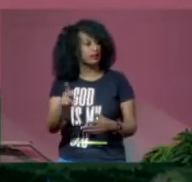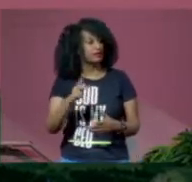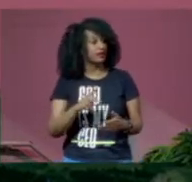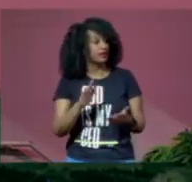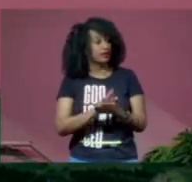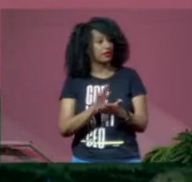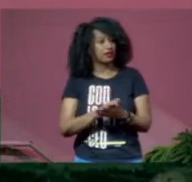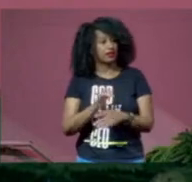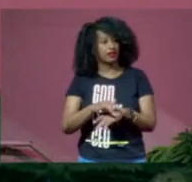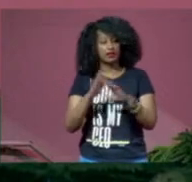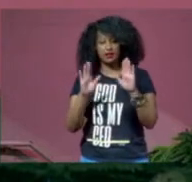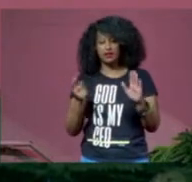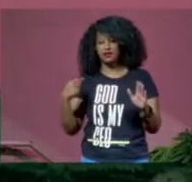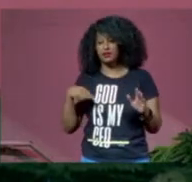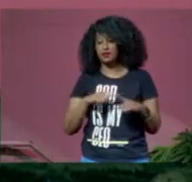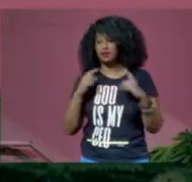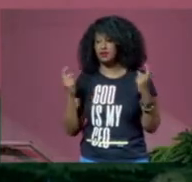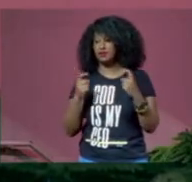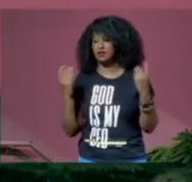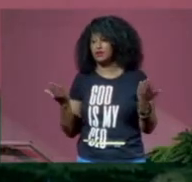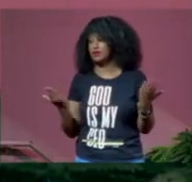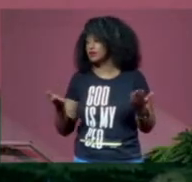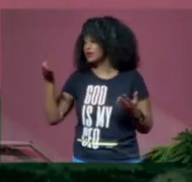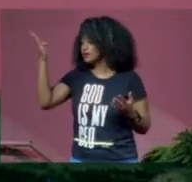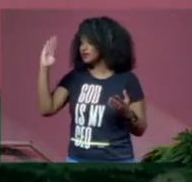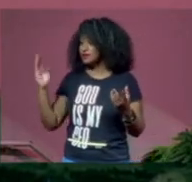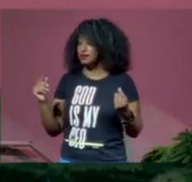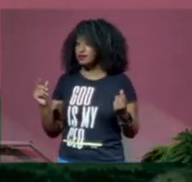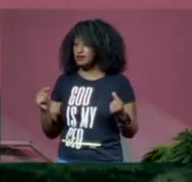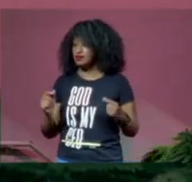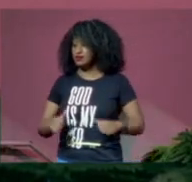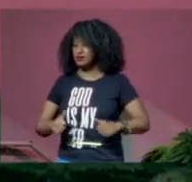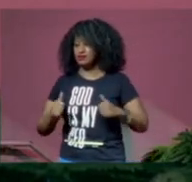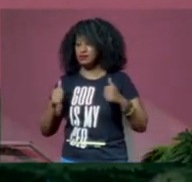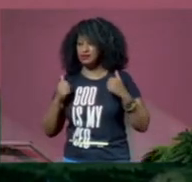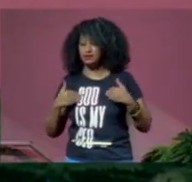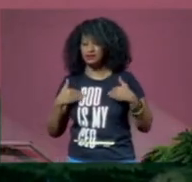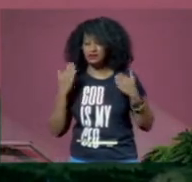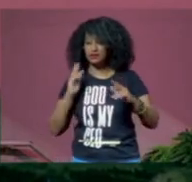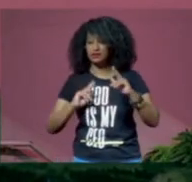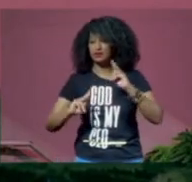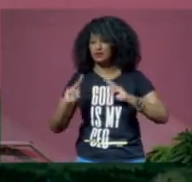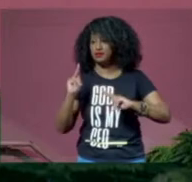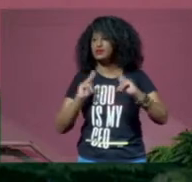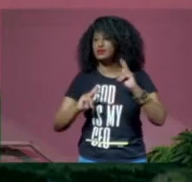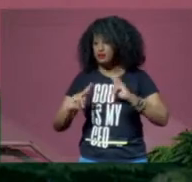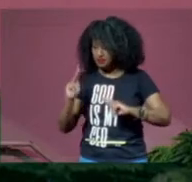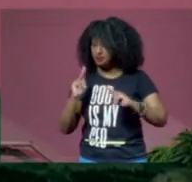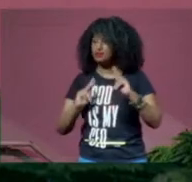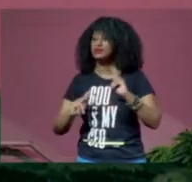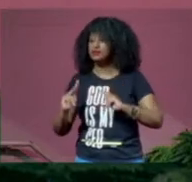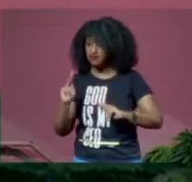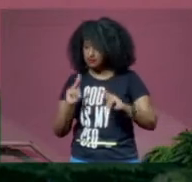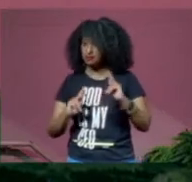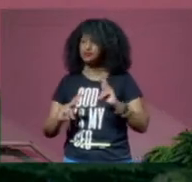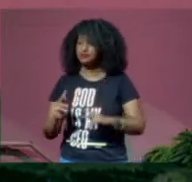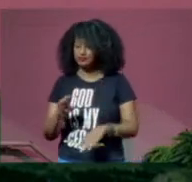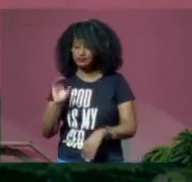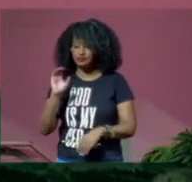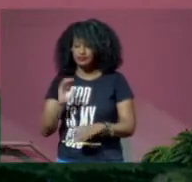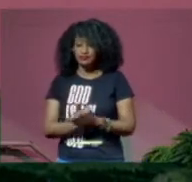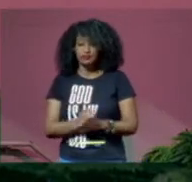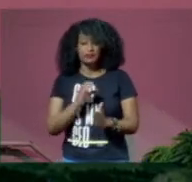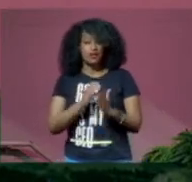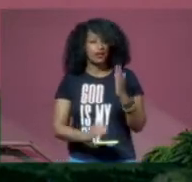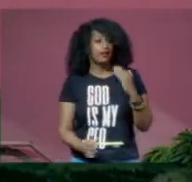celebrate, amen, what God is doing in the life of our young people. I want to go back to the book of Mark, Gospel of Mark, chapter 1. Amen. And we're